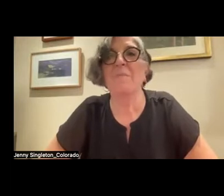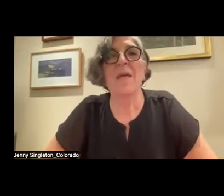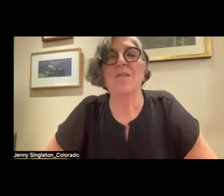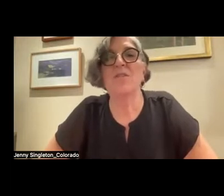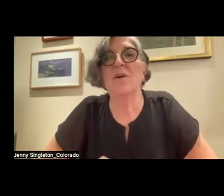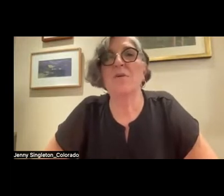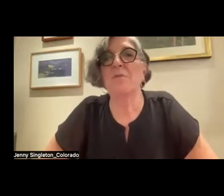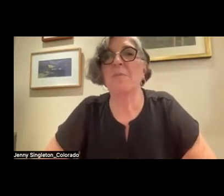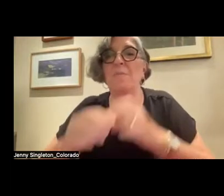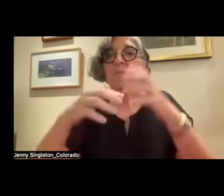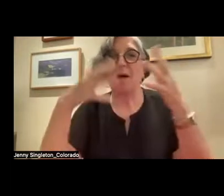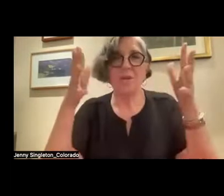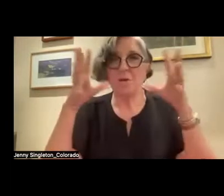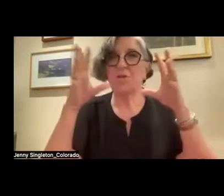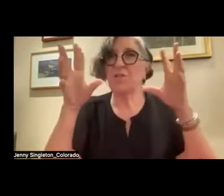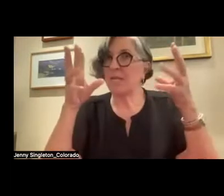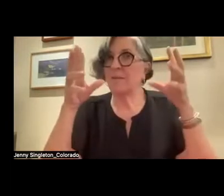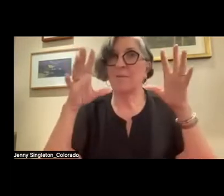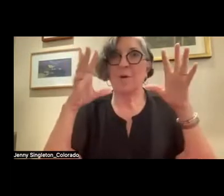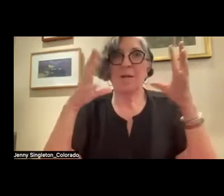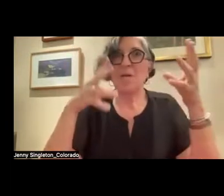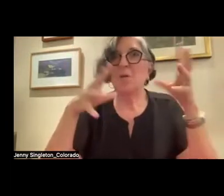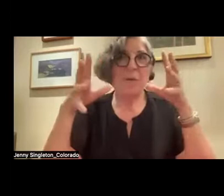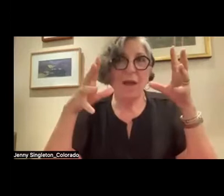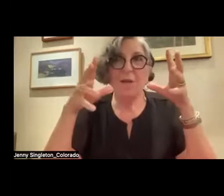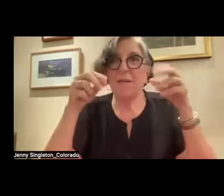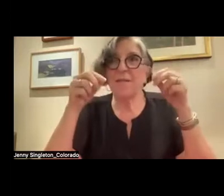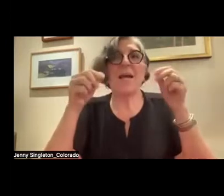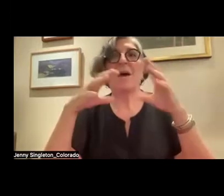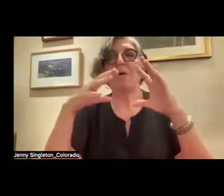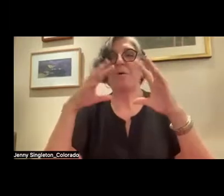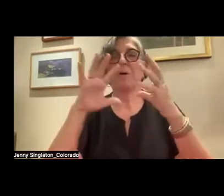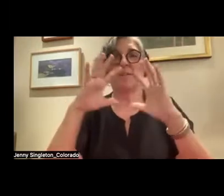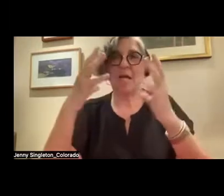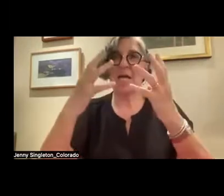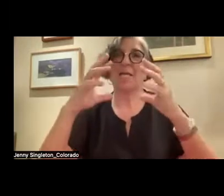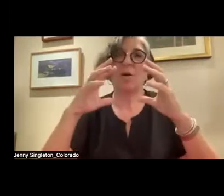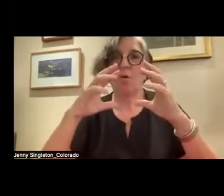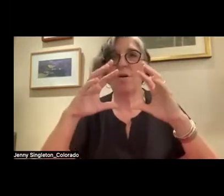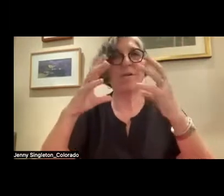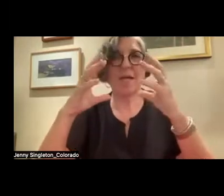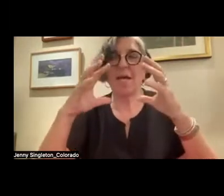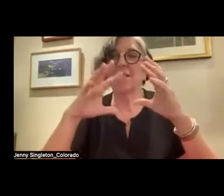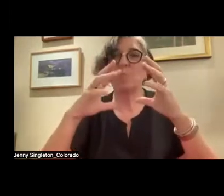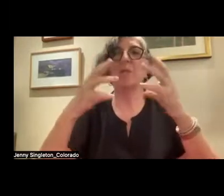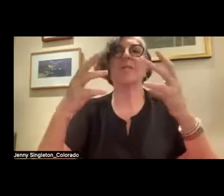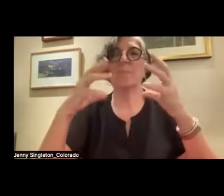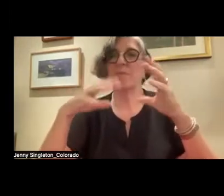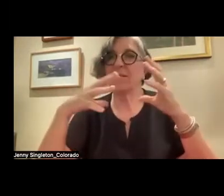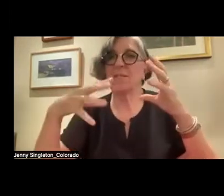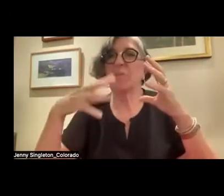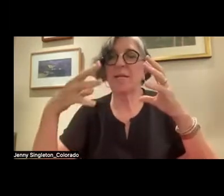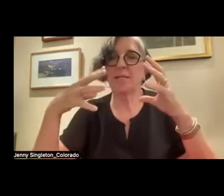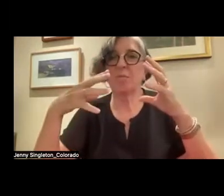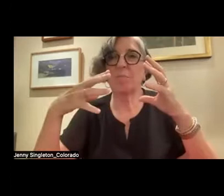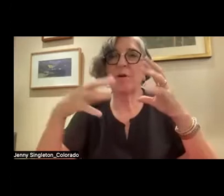Okay, so now that you understand what a minimal pair is and how a core sign is built up of